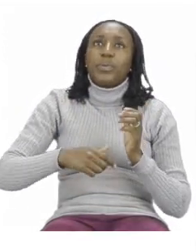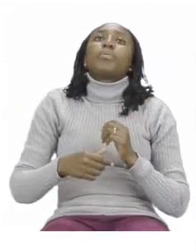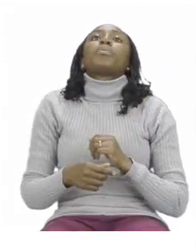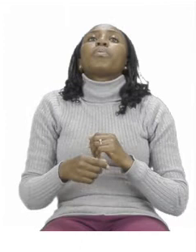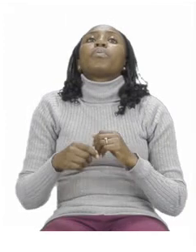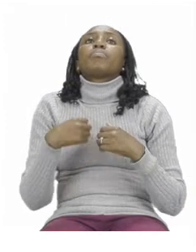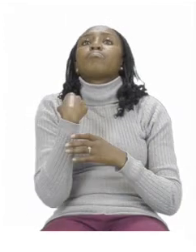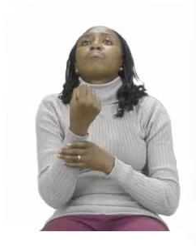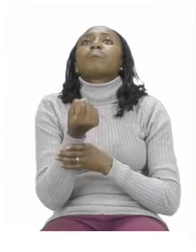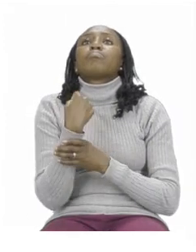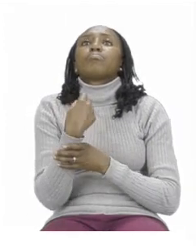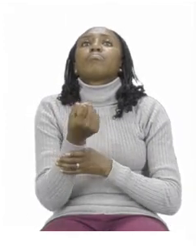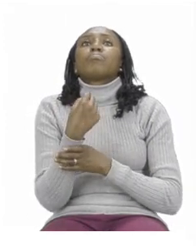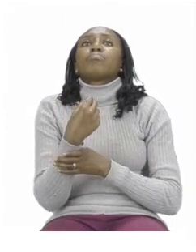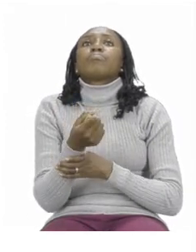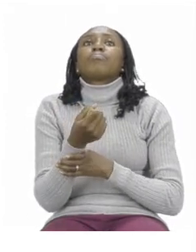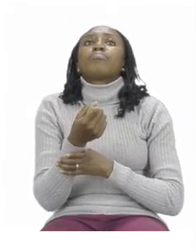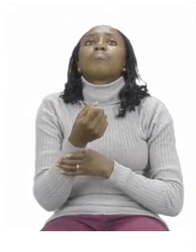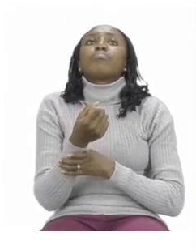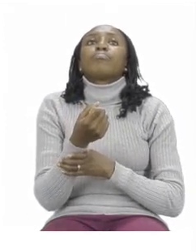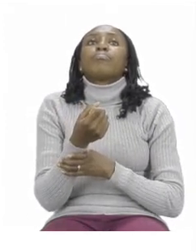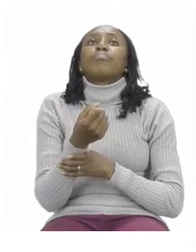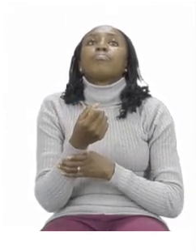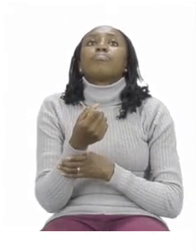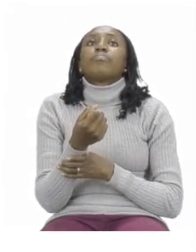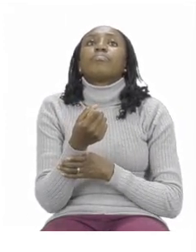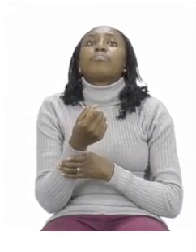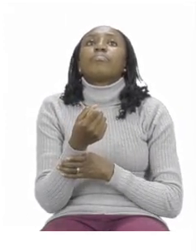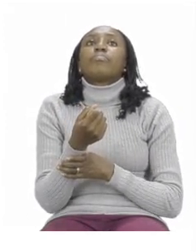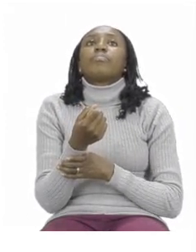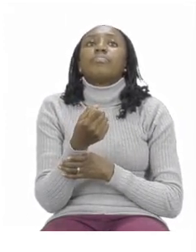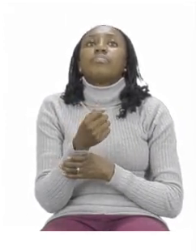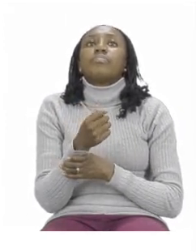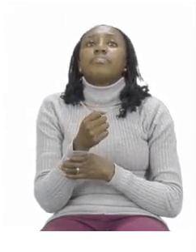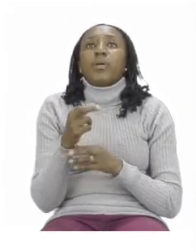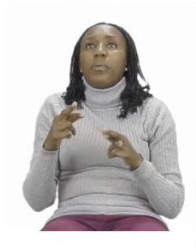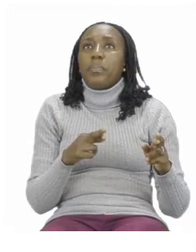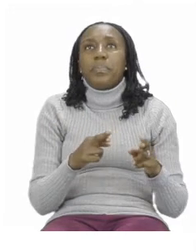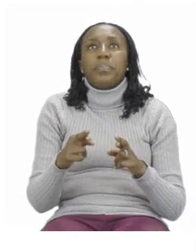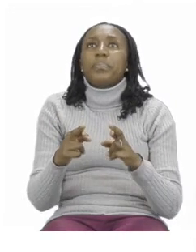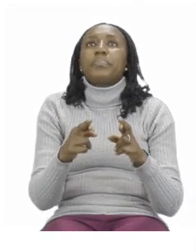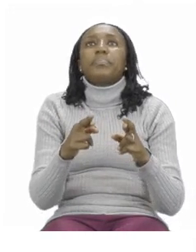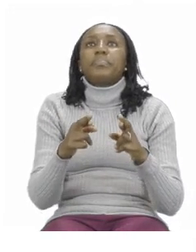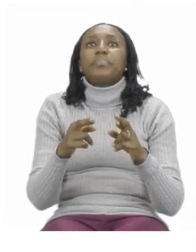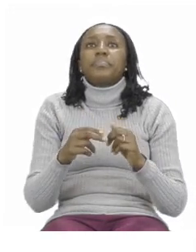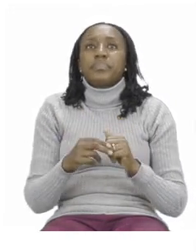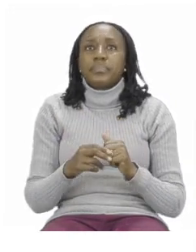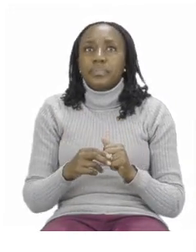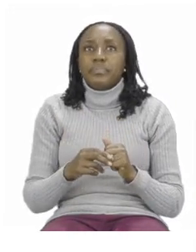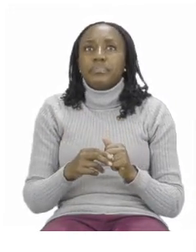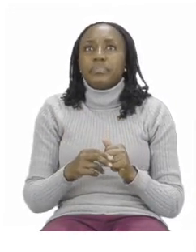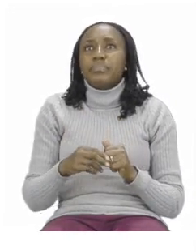ball, and then we have a picture of a river and a